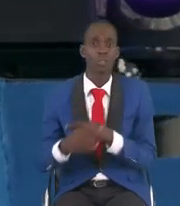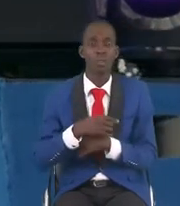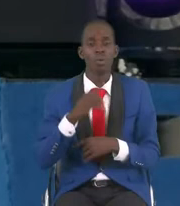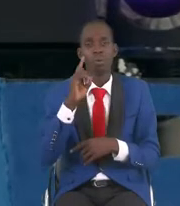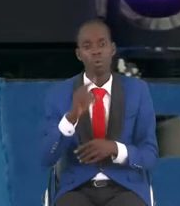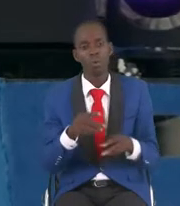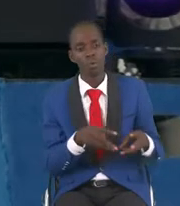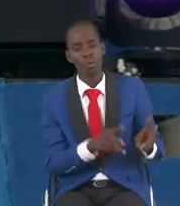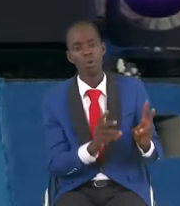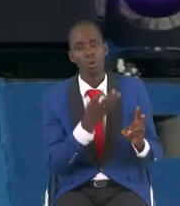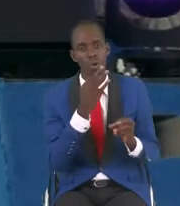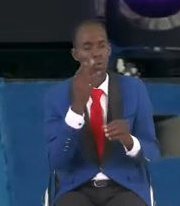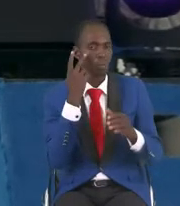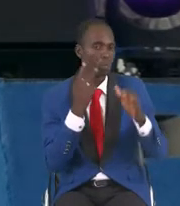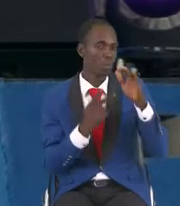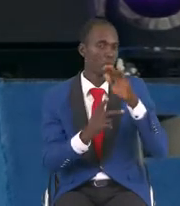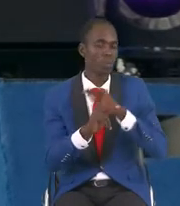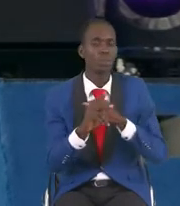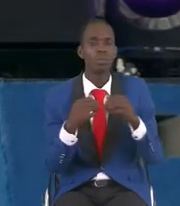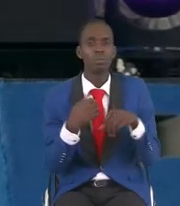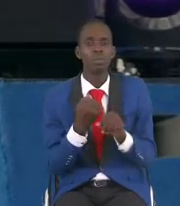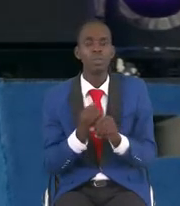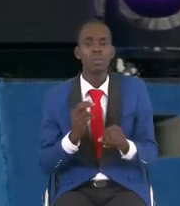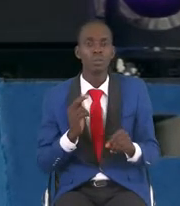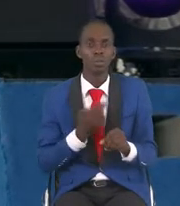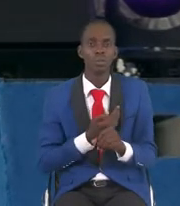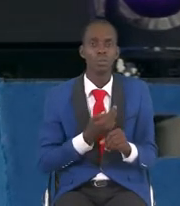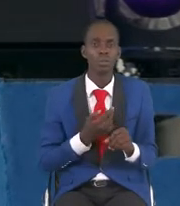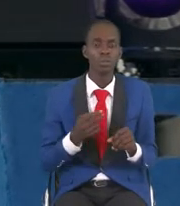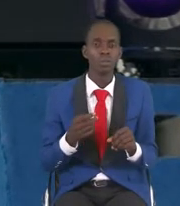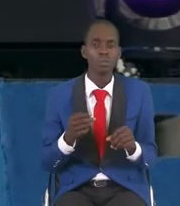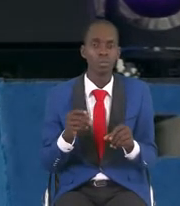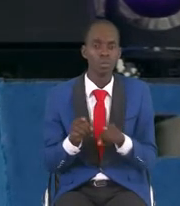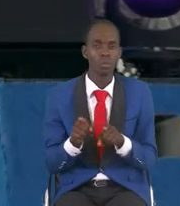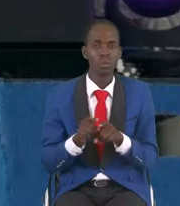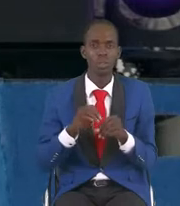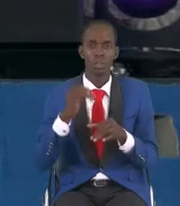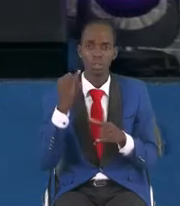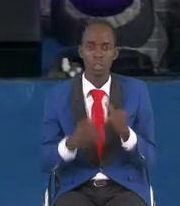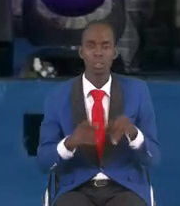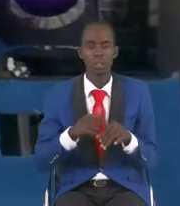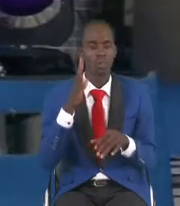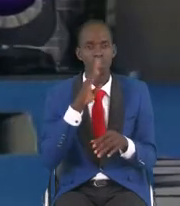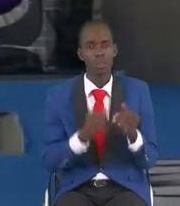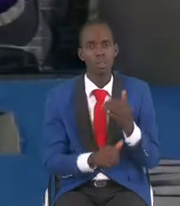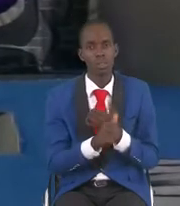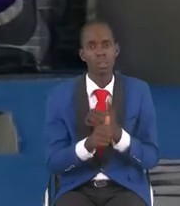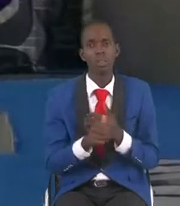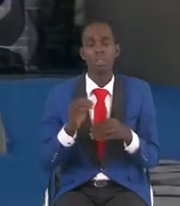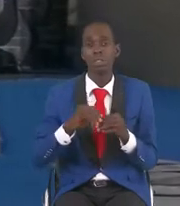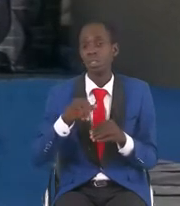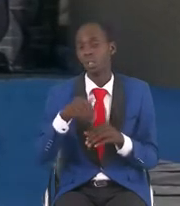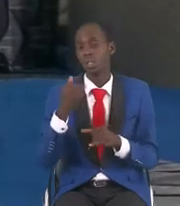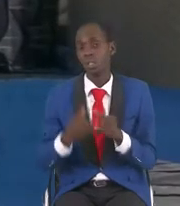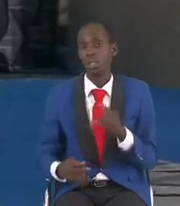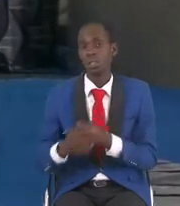of prophecy. This know also, in the latter times, there will be perilous times. In the last days, the Lord